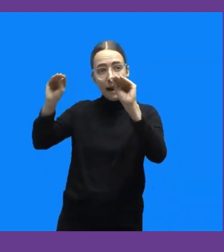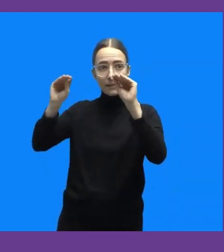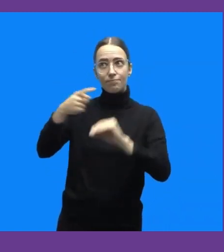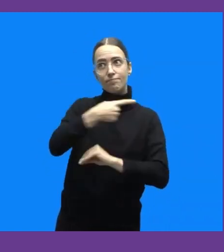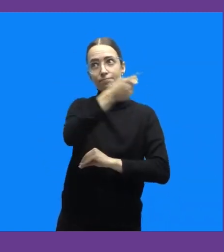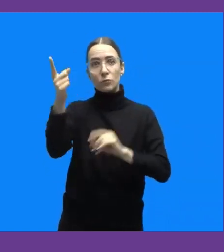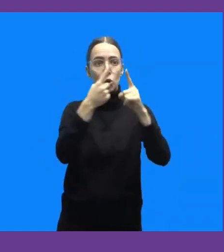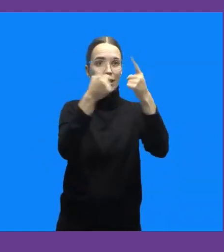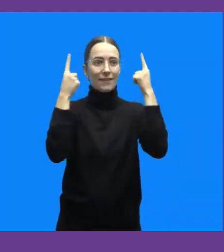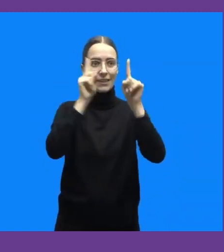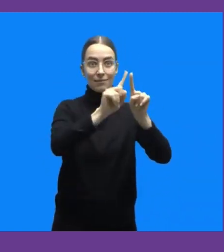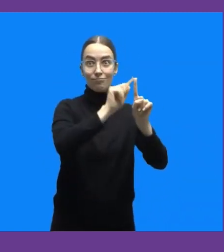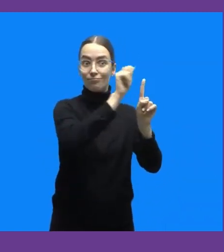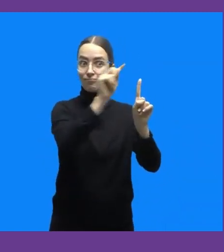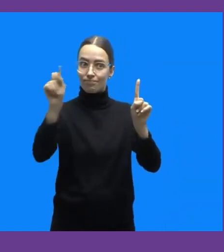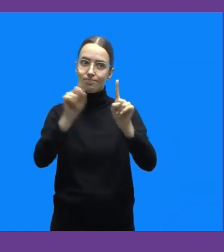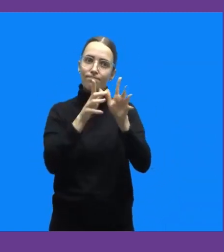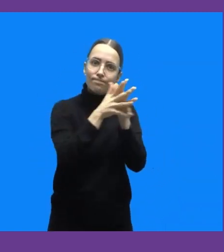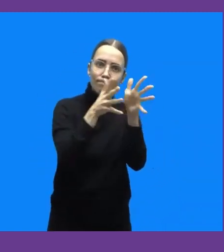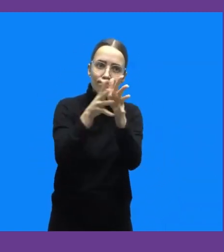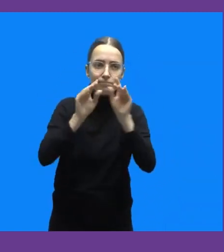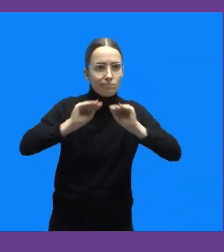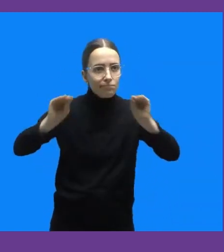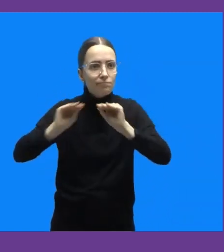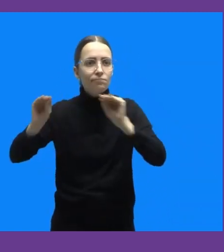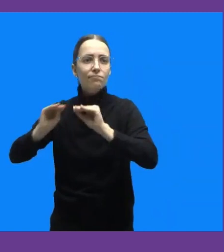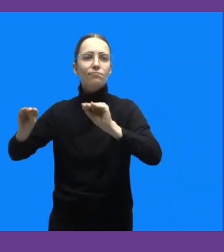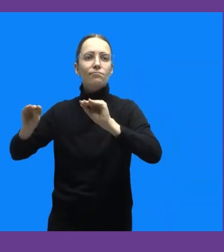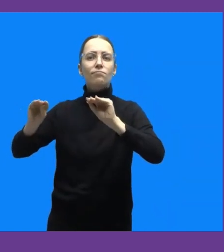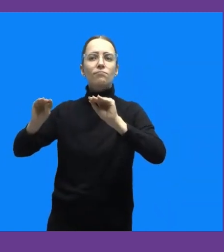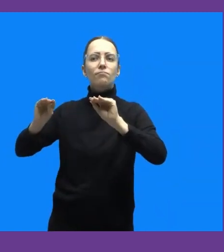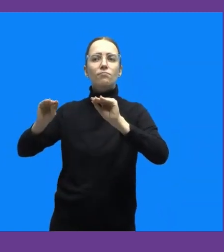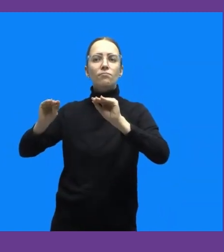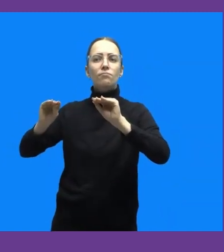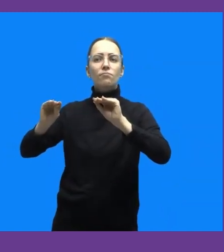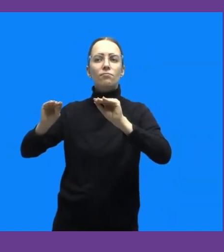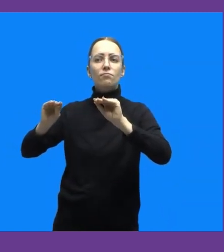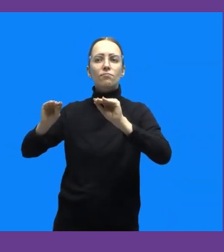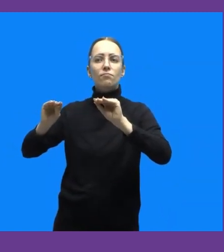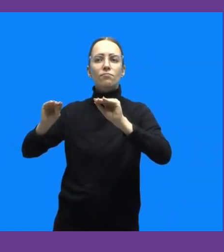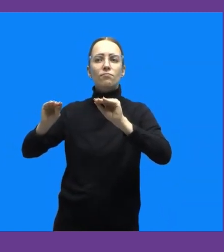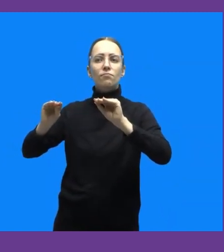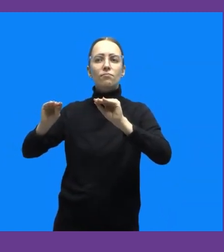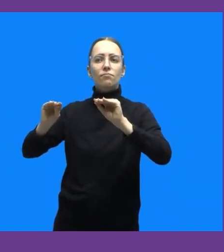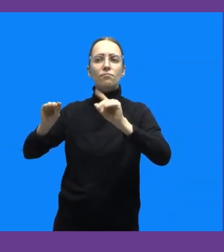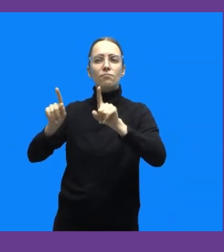UDL practices. So in order to get a teaching role in the universities, UDL has to be part of that job description.